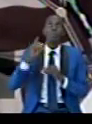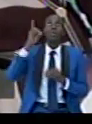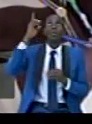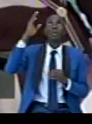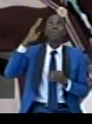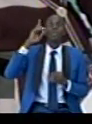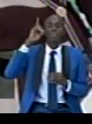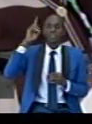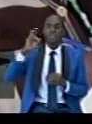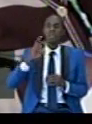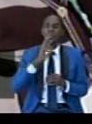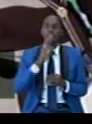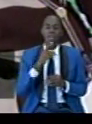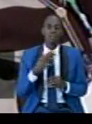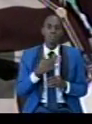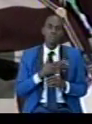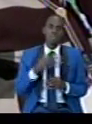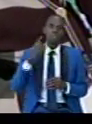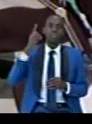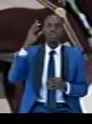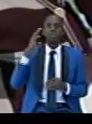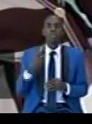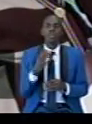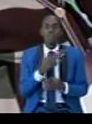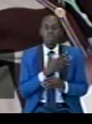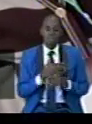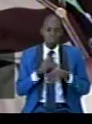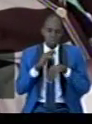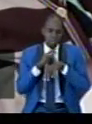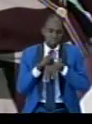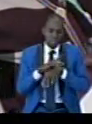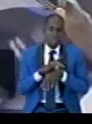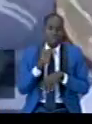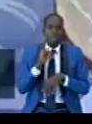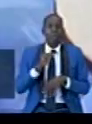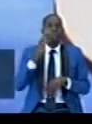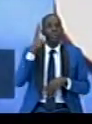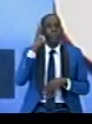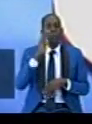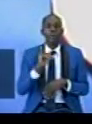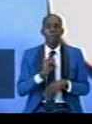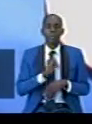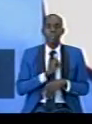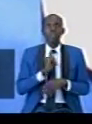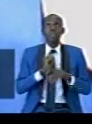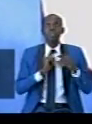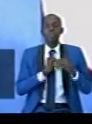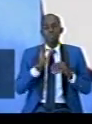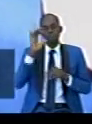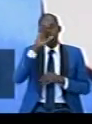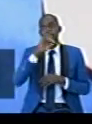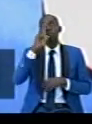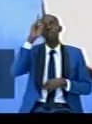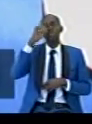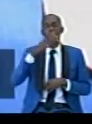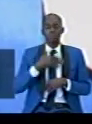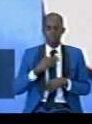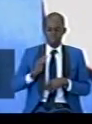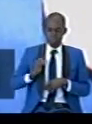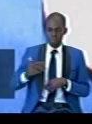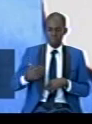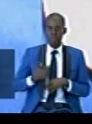art my God, and early will I seek thee. My soul thirsteth for thee,